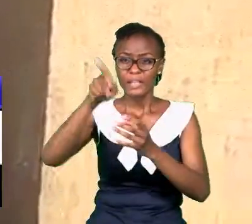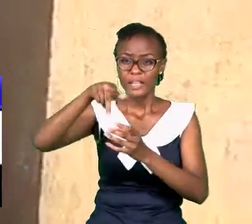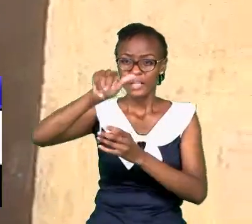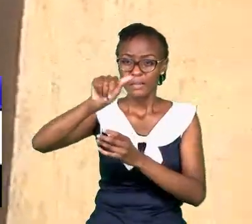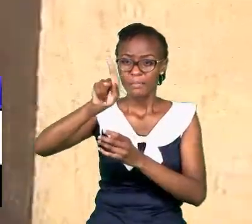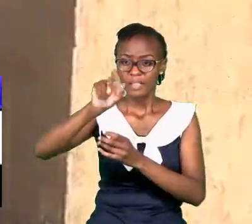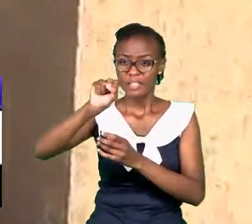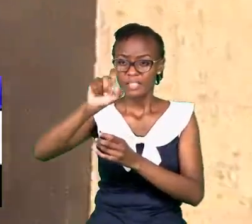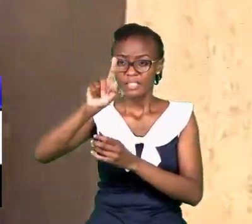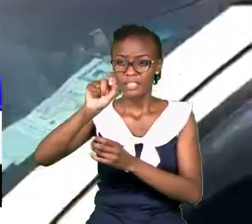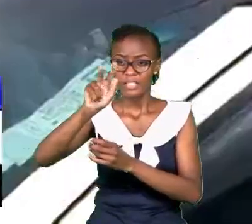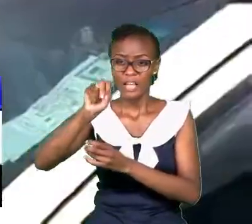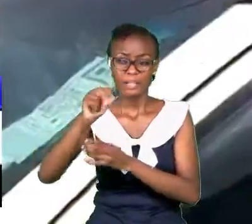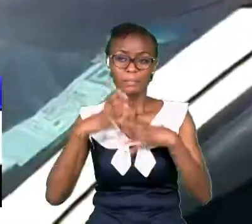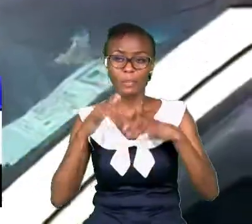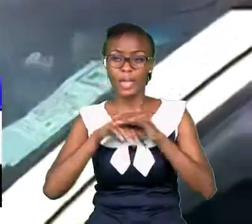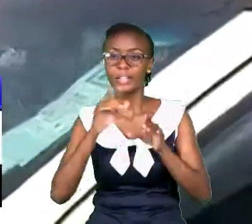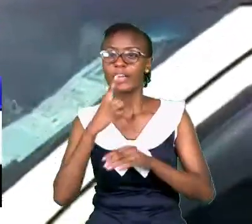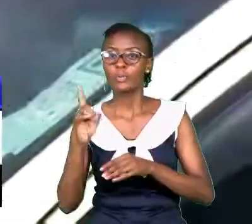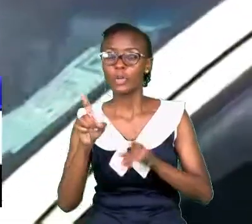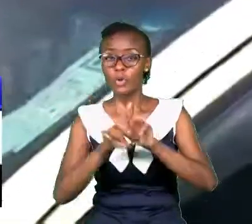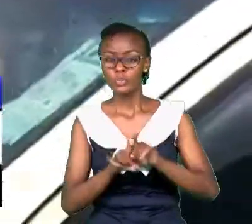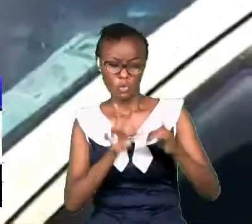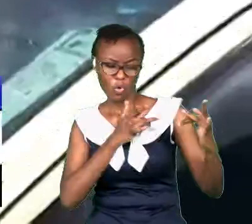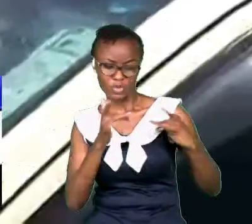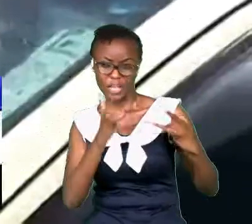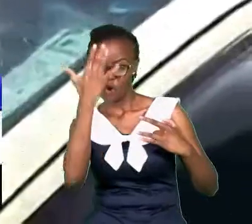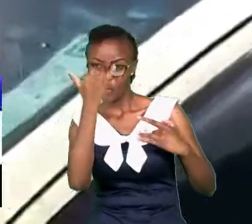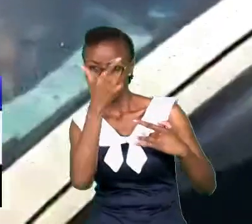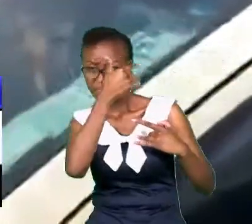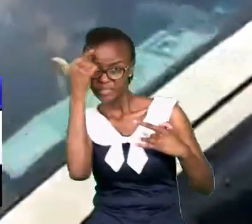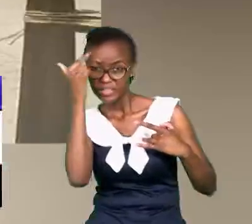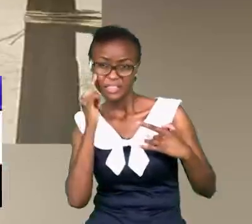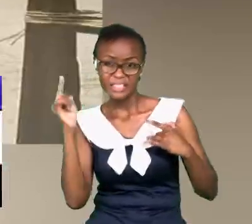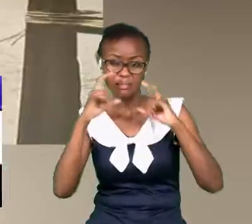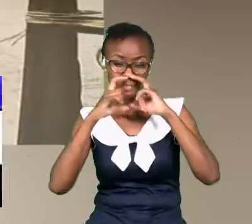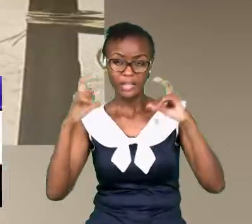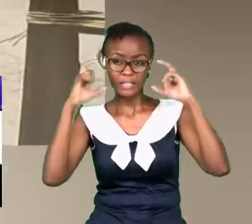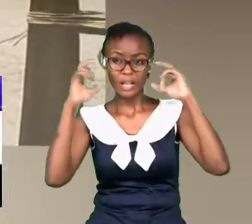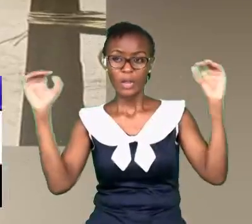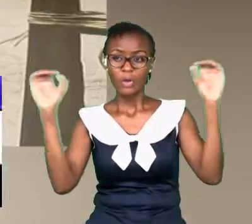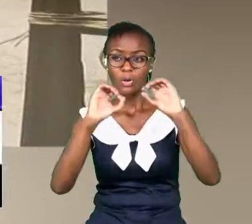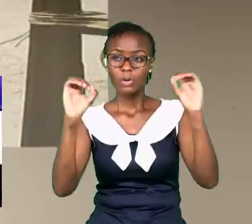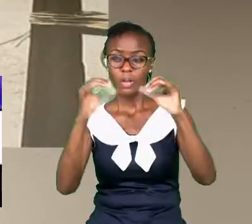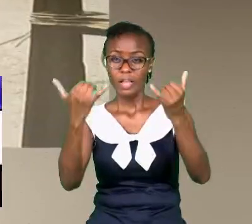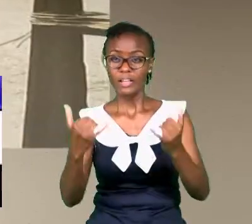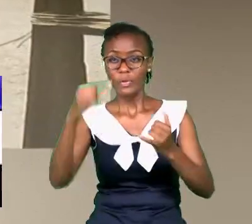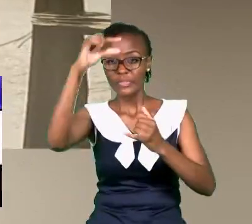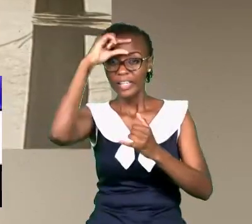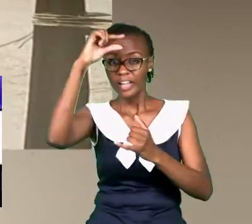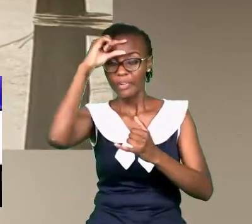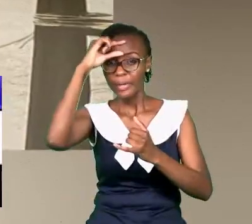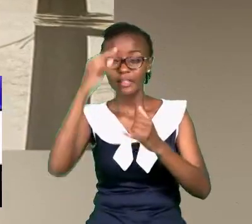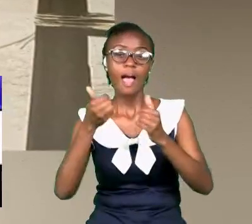its environs, with the rising concerns of the Pakistanis not wearing face masks. This prompting the government to break the